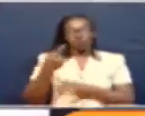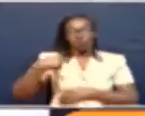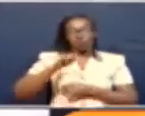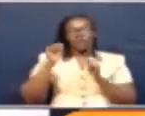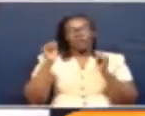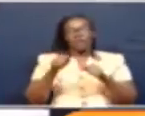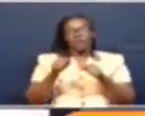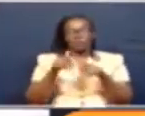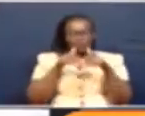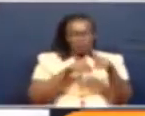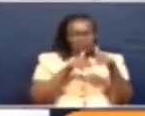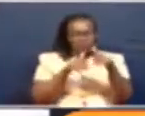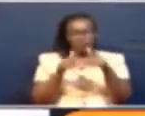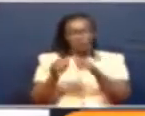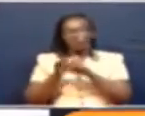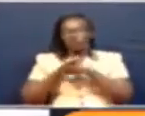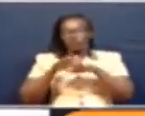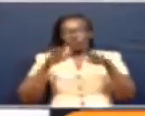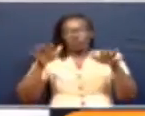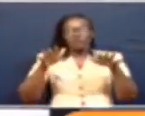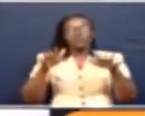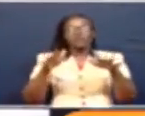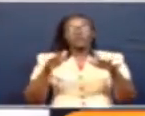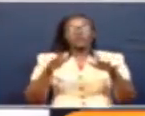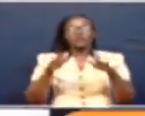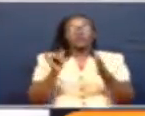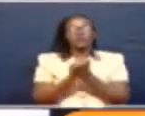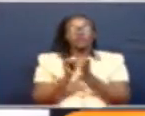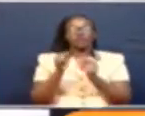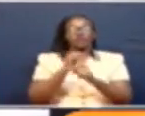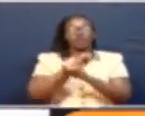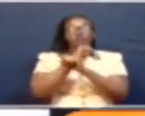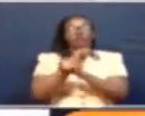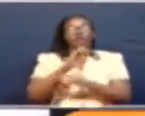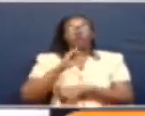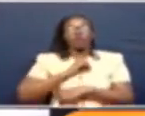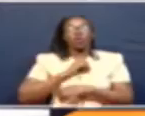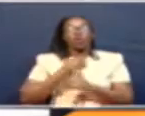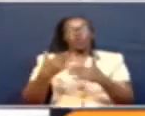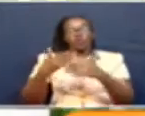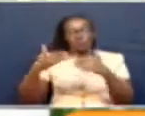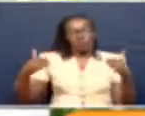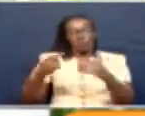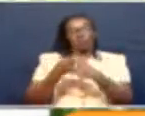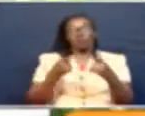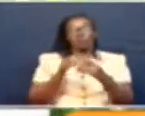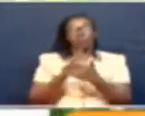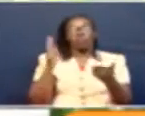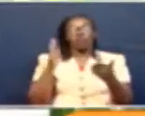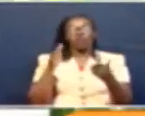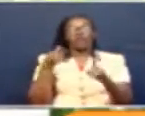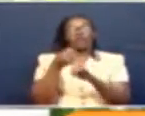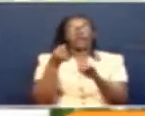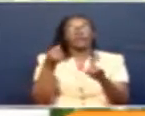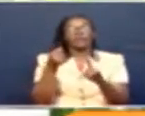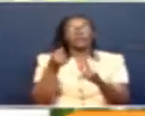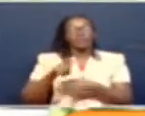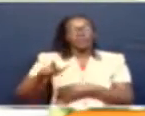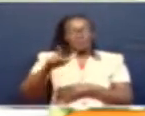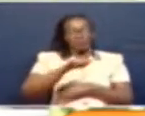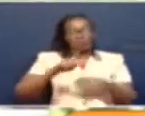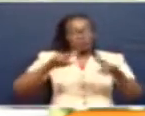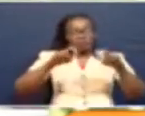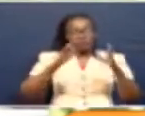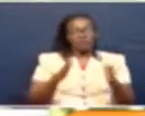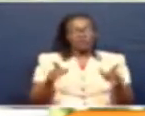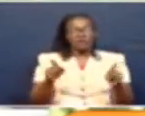its movements across our borders so that we're able to protect our own borders from further invasion. Local researchers are also mulling over